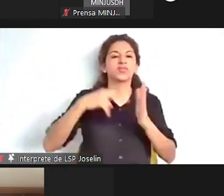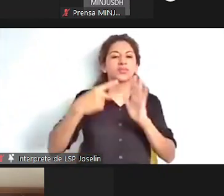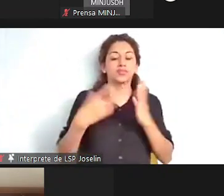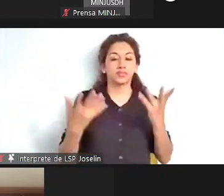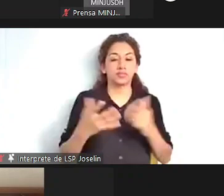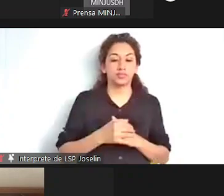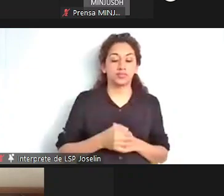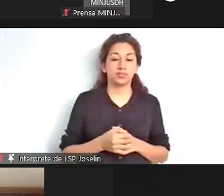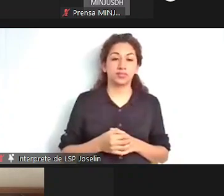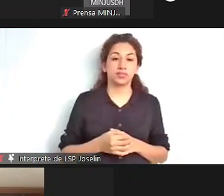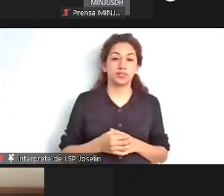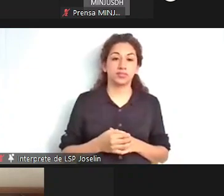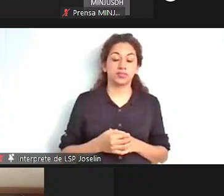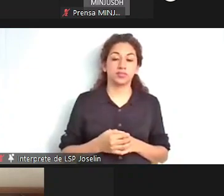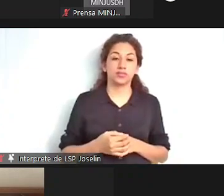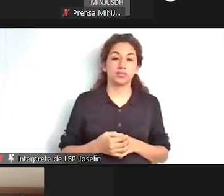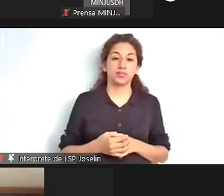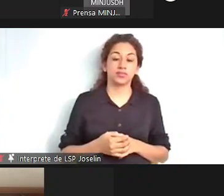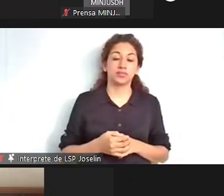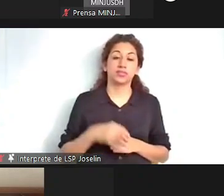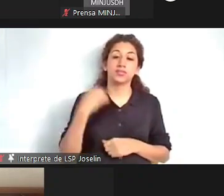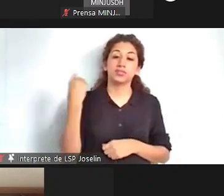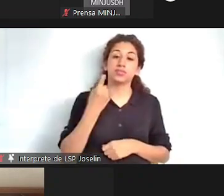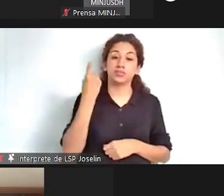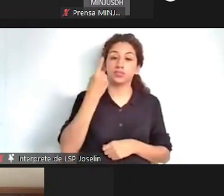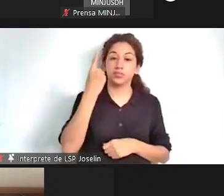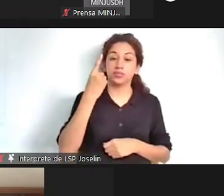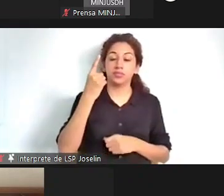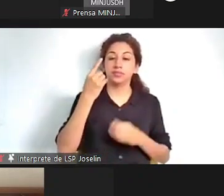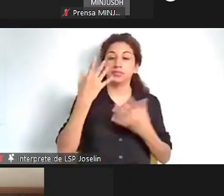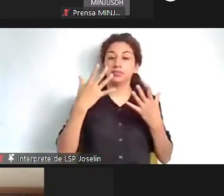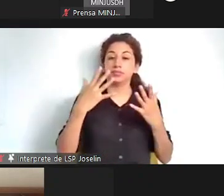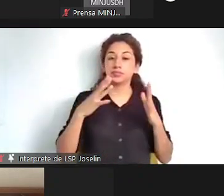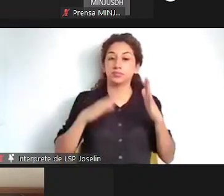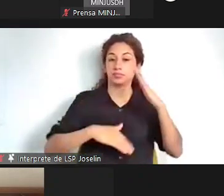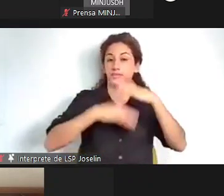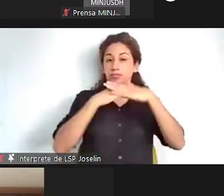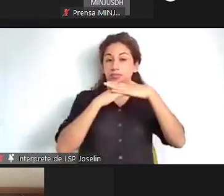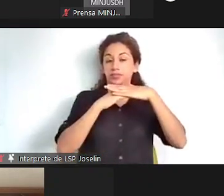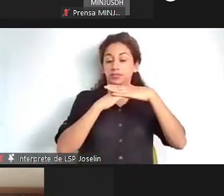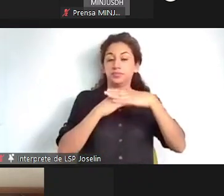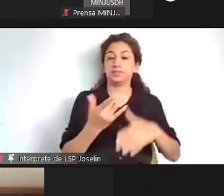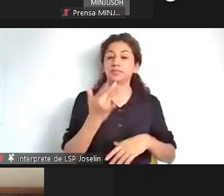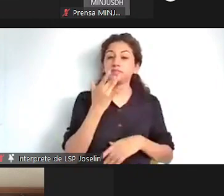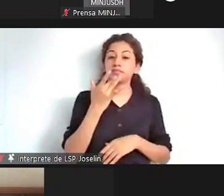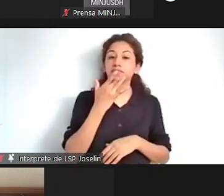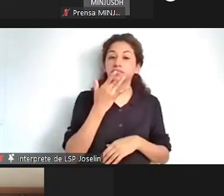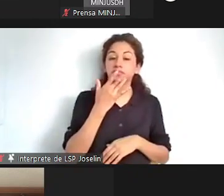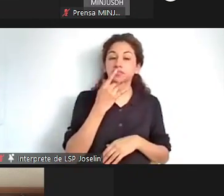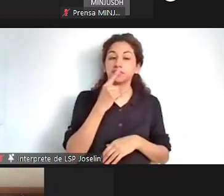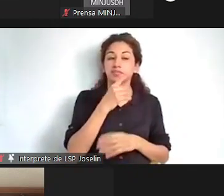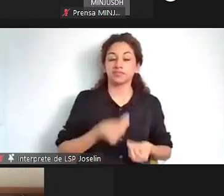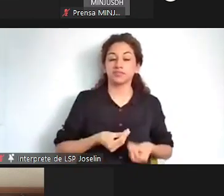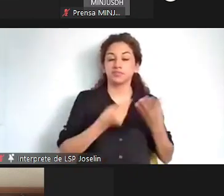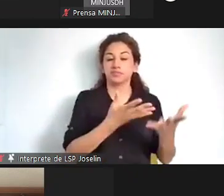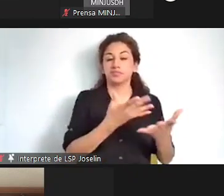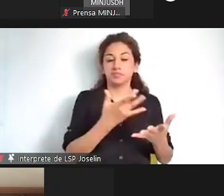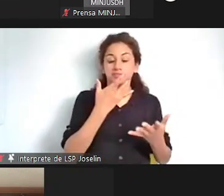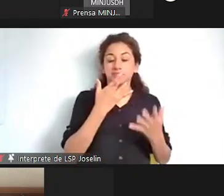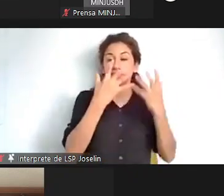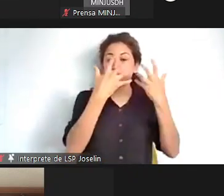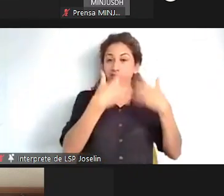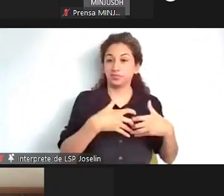sector what does this mean that it's only limited to prefer or give this